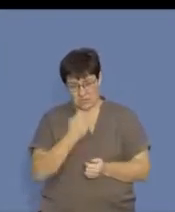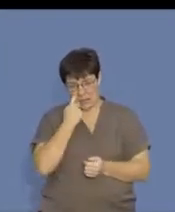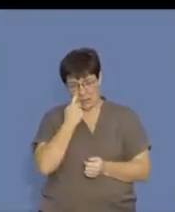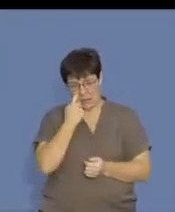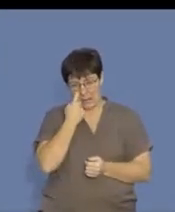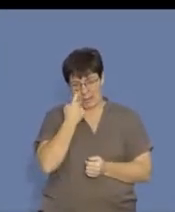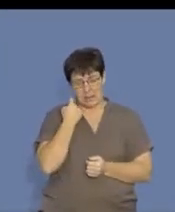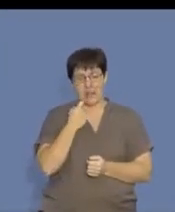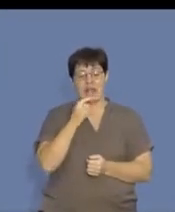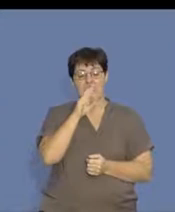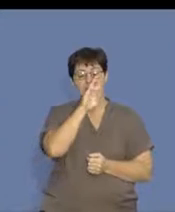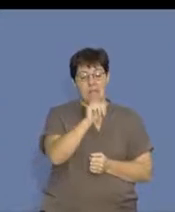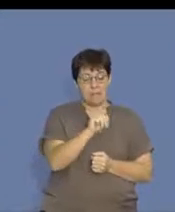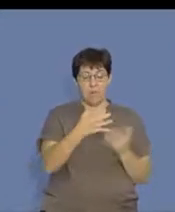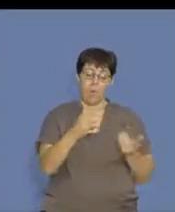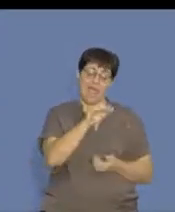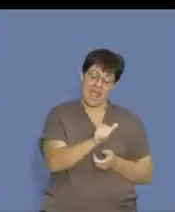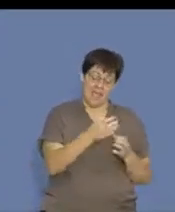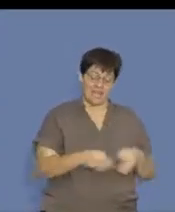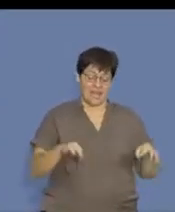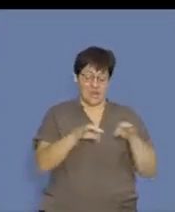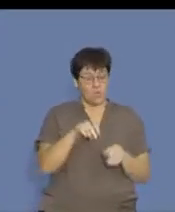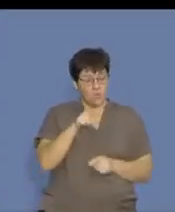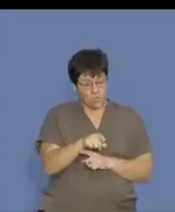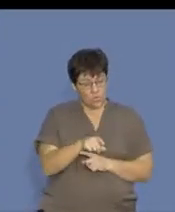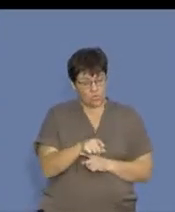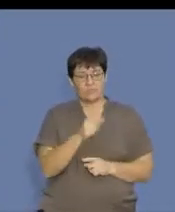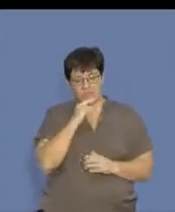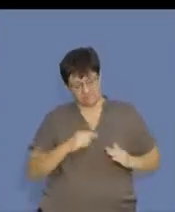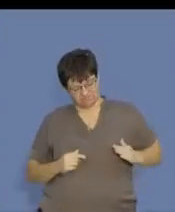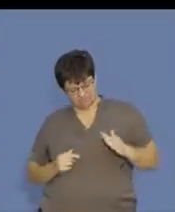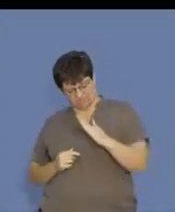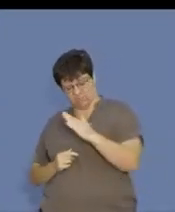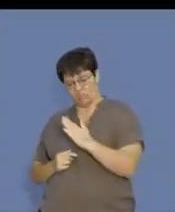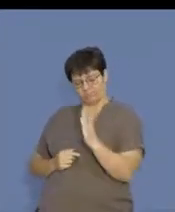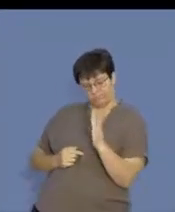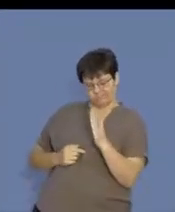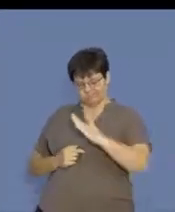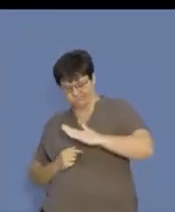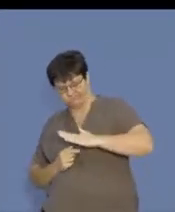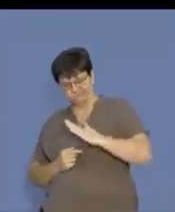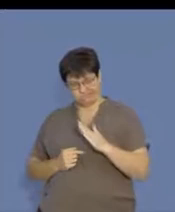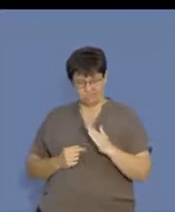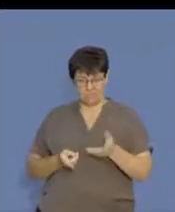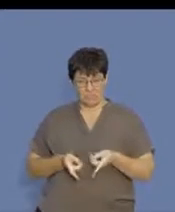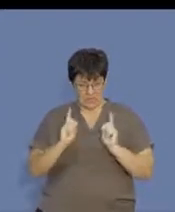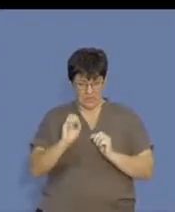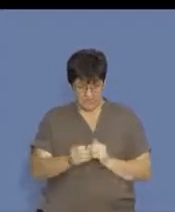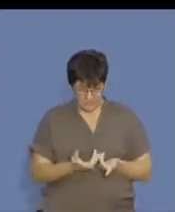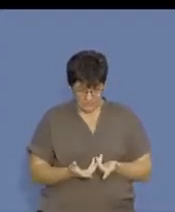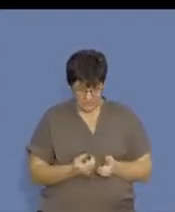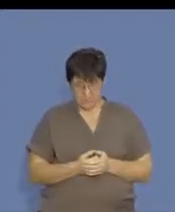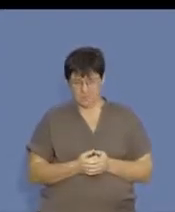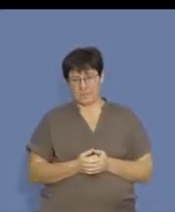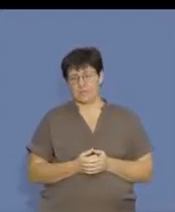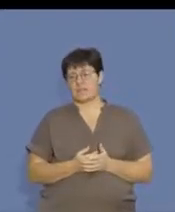the value of m or a determines the steepness of the line. Sorry, as I said,